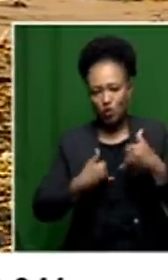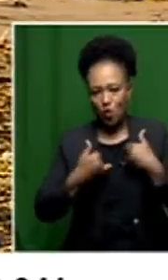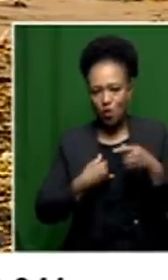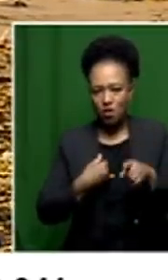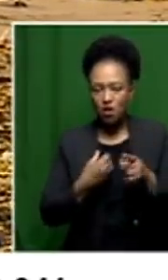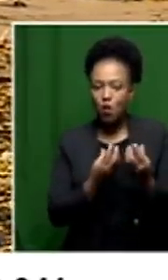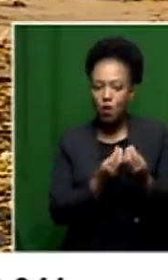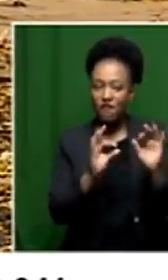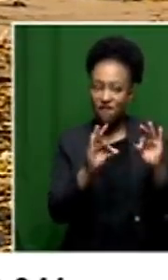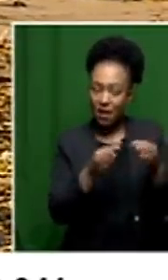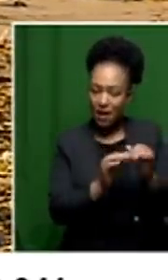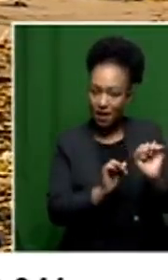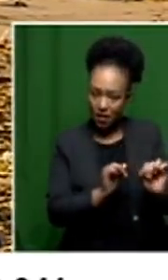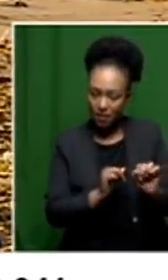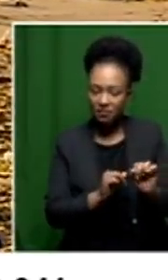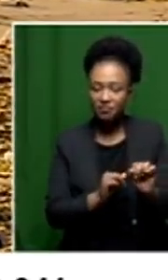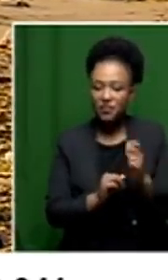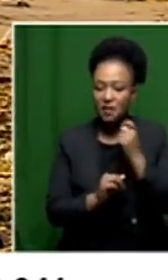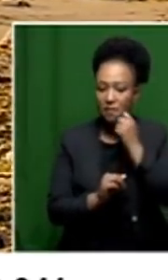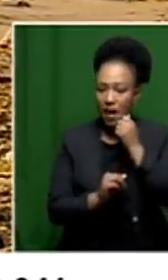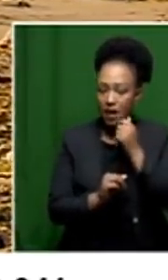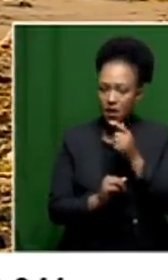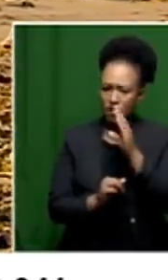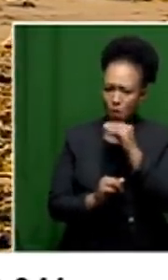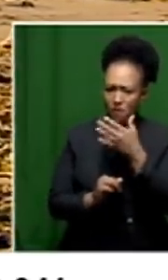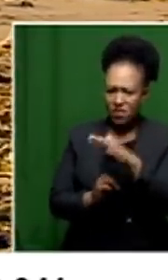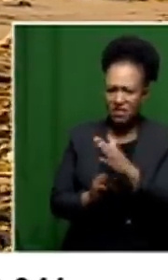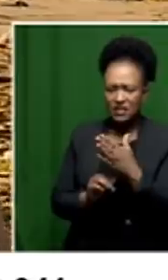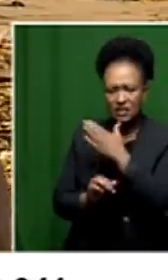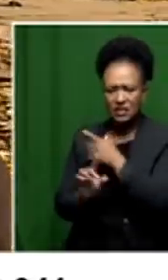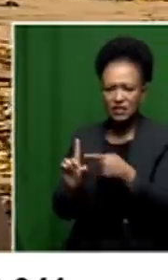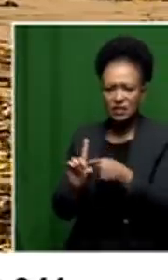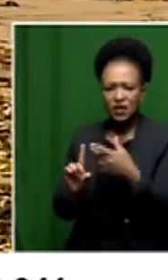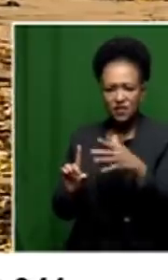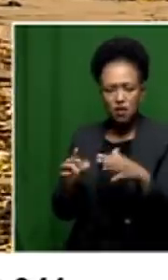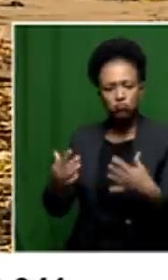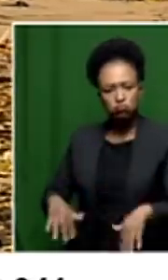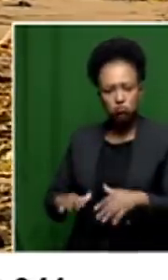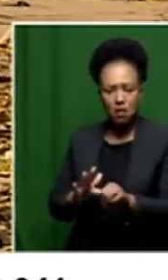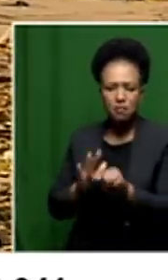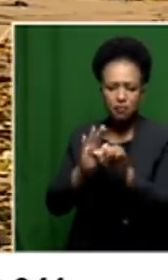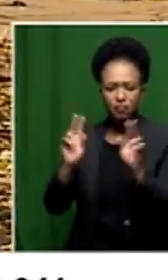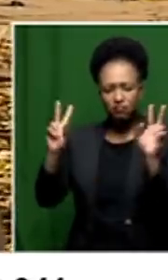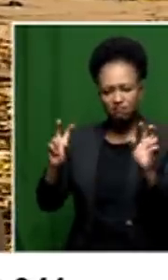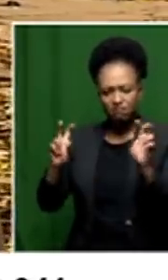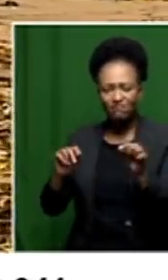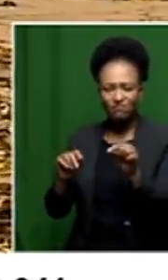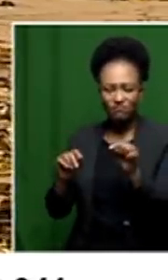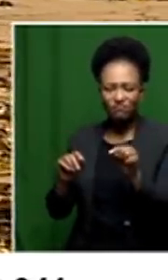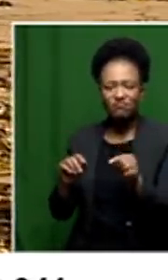with her family. And the gentleman that we spoke to earlier on, Sakina, raising a very important issue, the issue